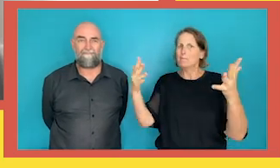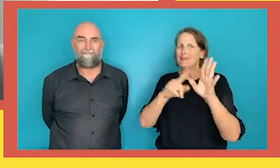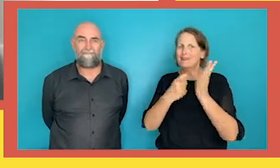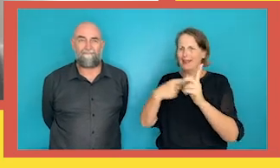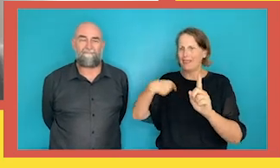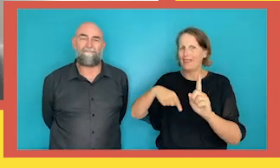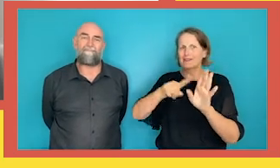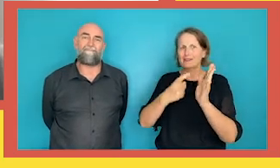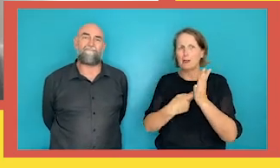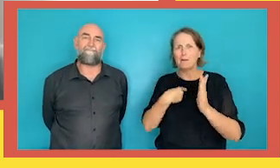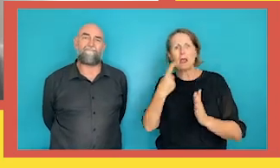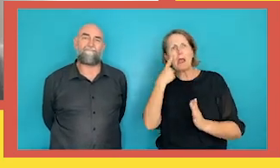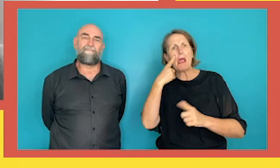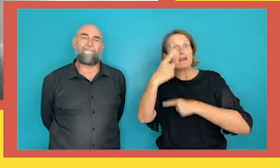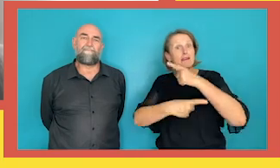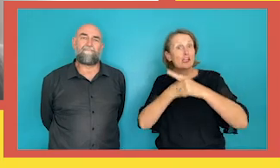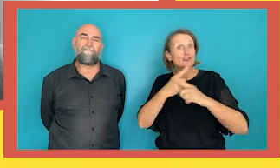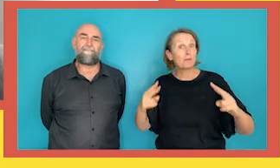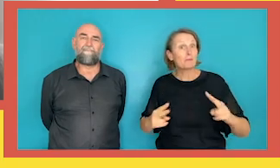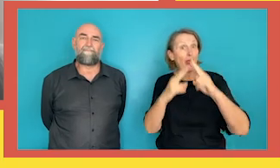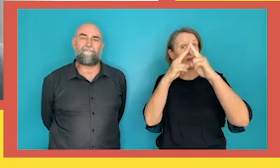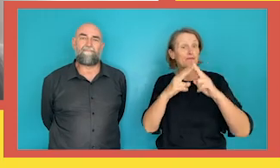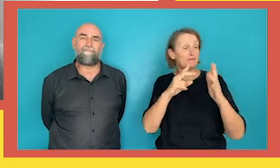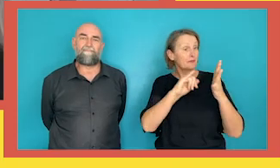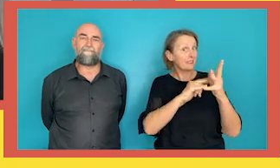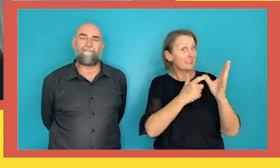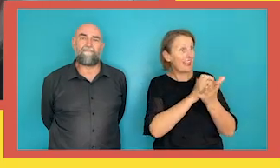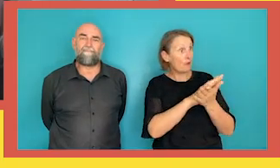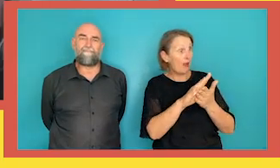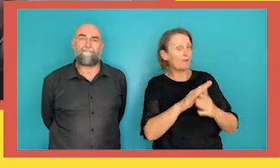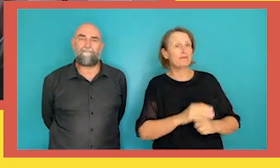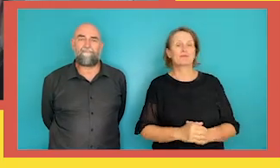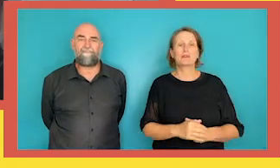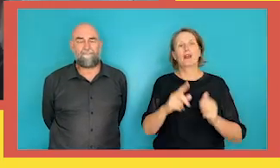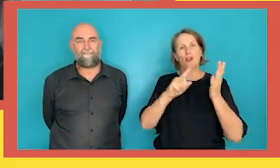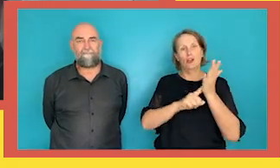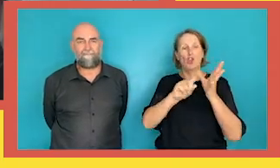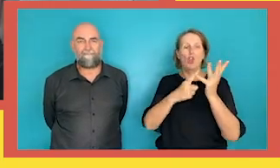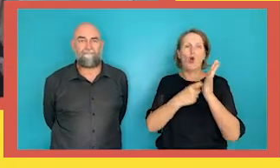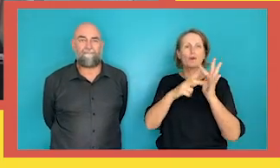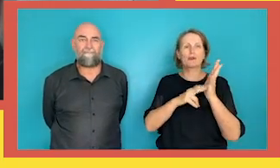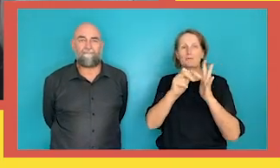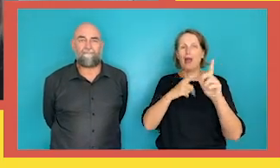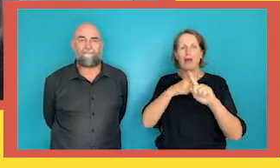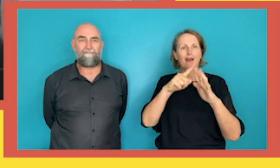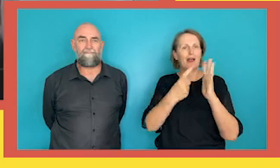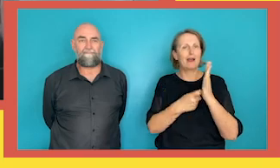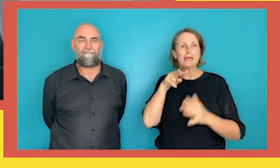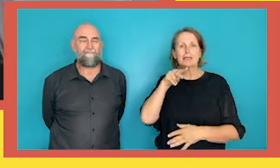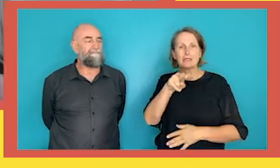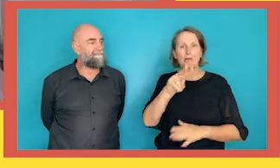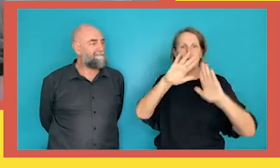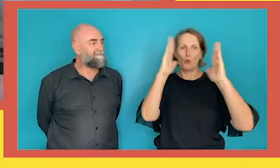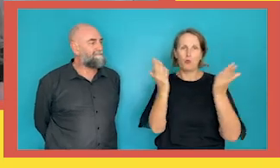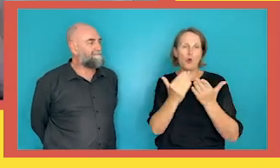to see how they go next year in Paris. Sarah? Lauren Parker, double world champion,